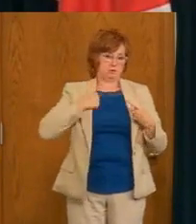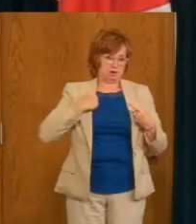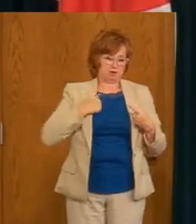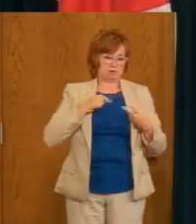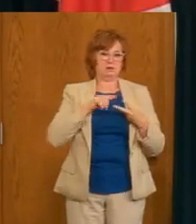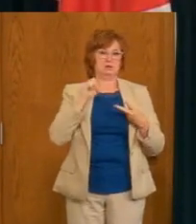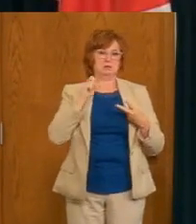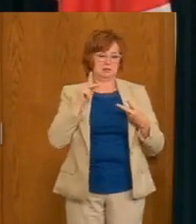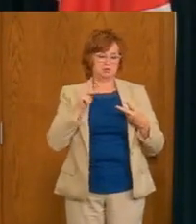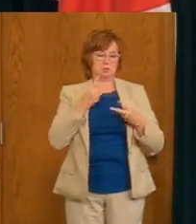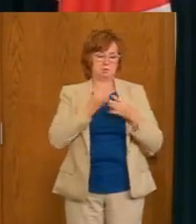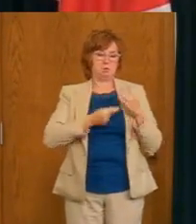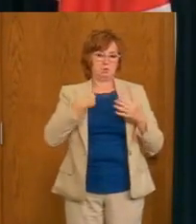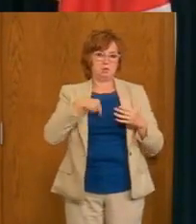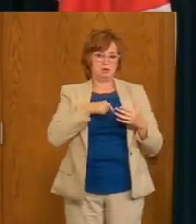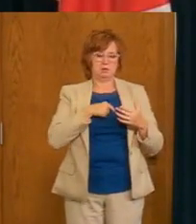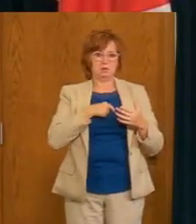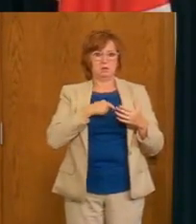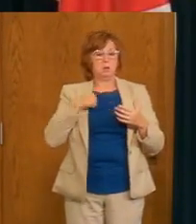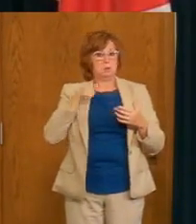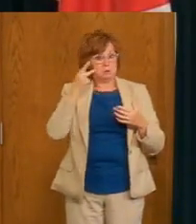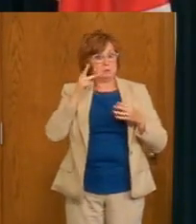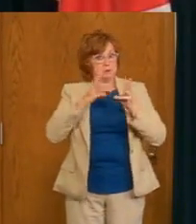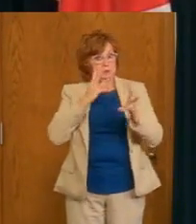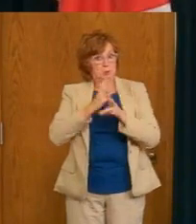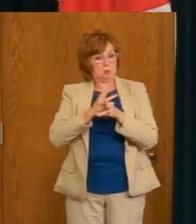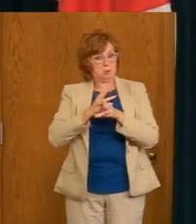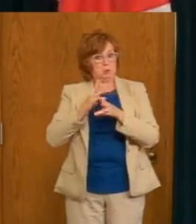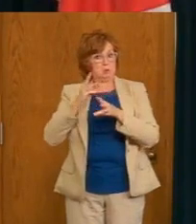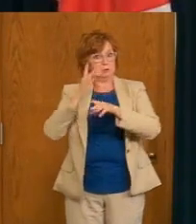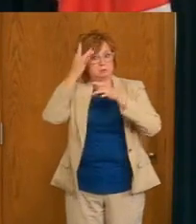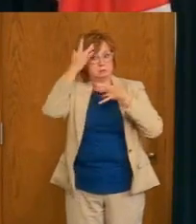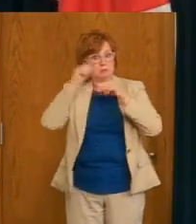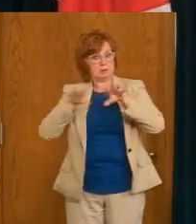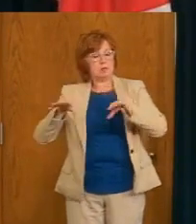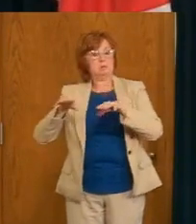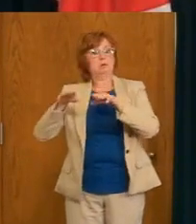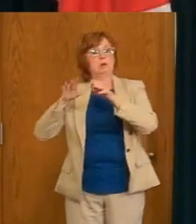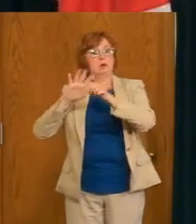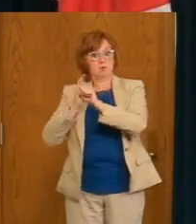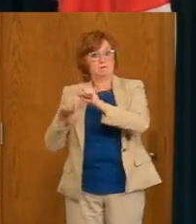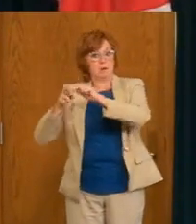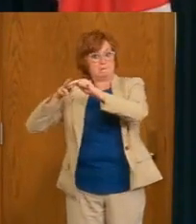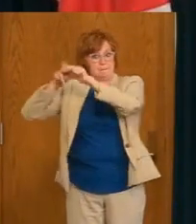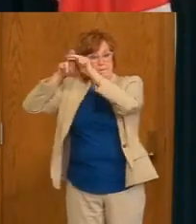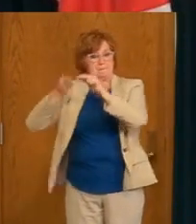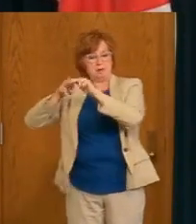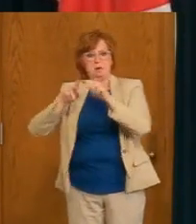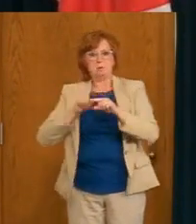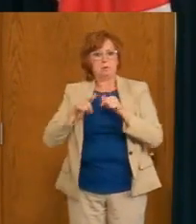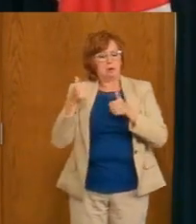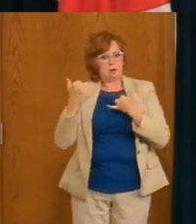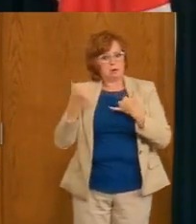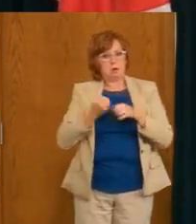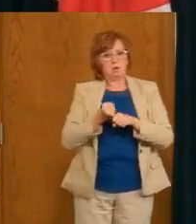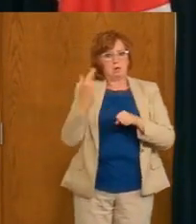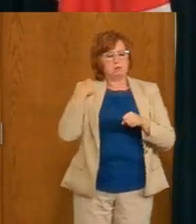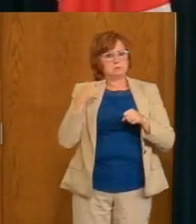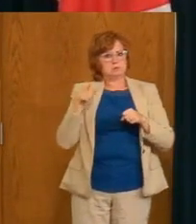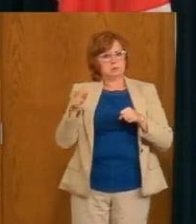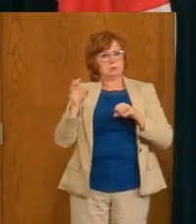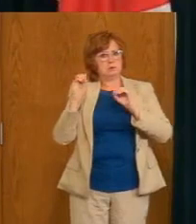see that the pandemic is still raging on in other parts of the world. In fact, many countries who didn't see much COVID activity last year